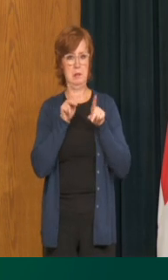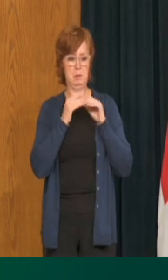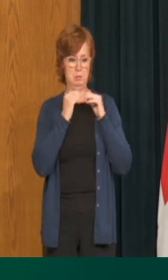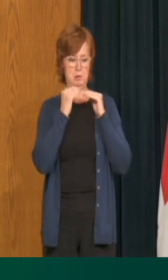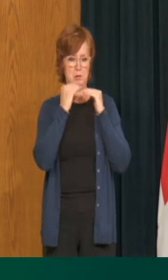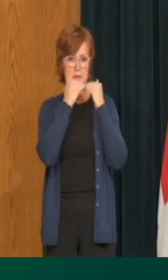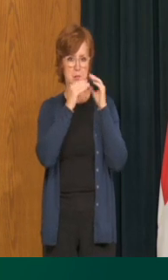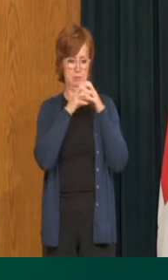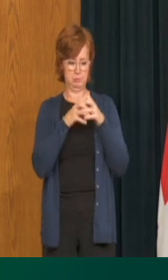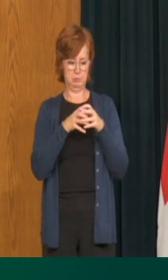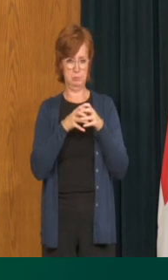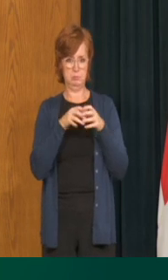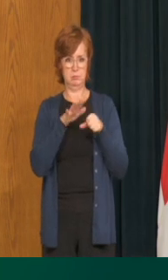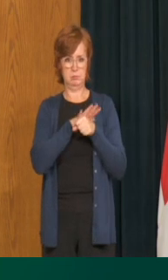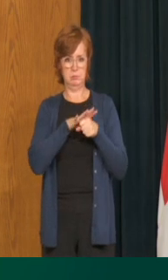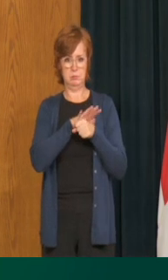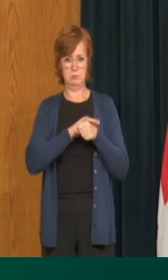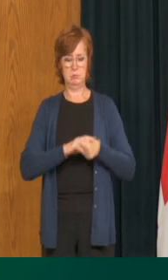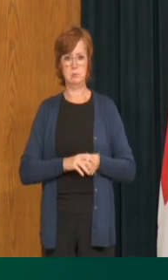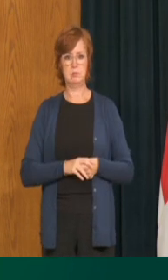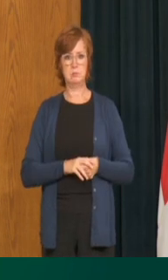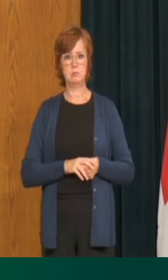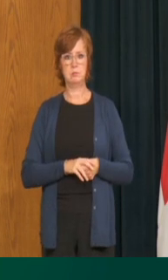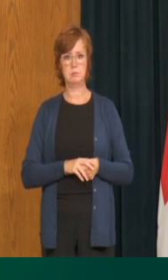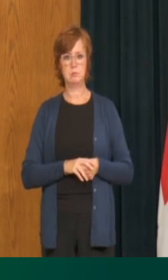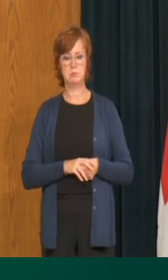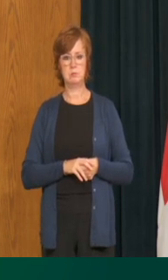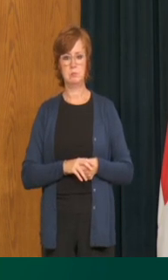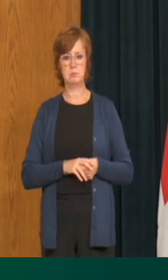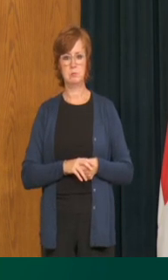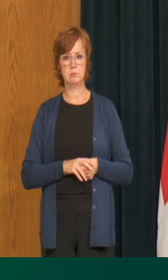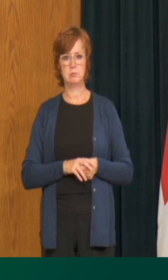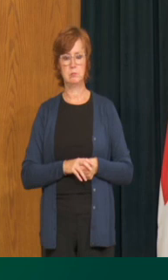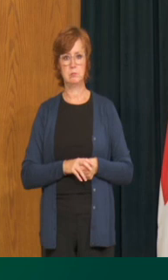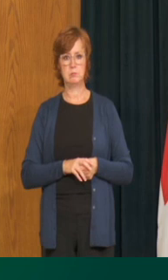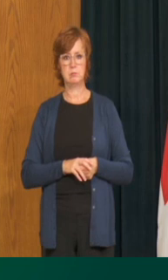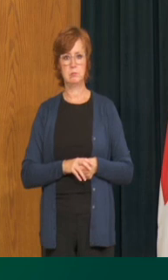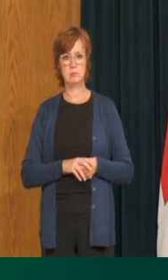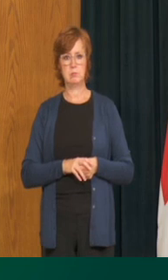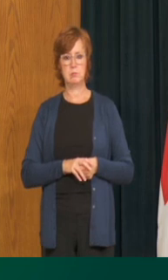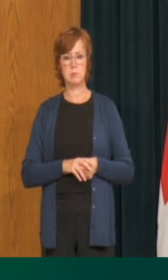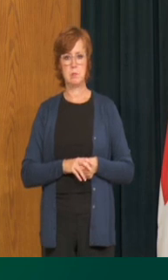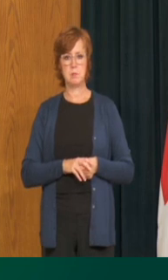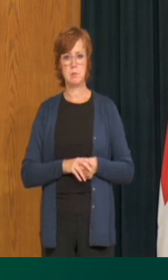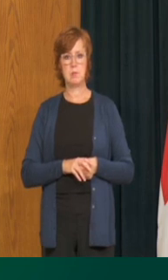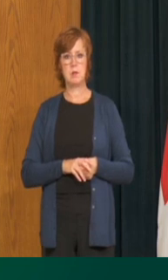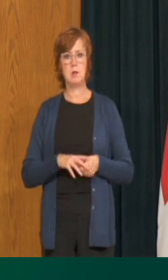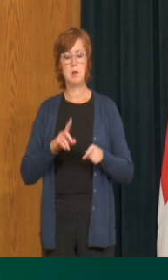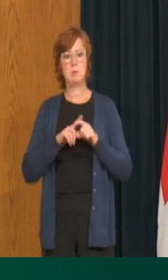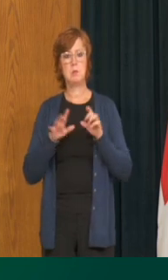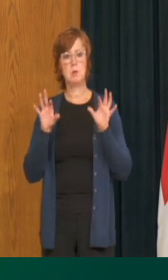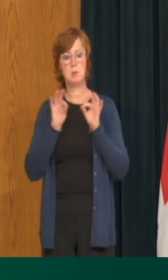opportunities in phase 5. But again, I would agree that I think we need to consolidate where we are,